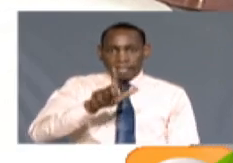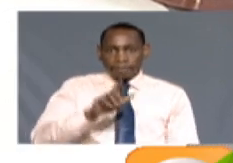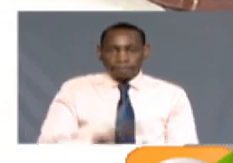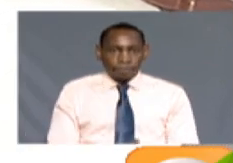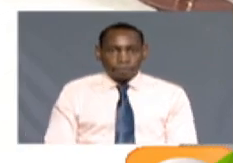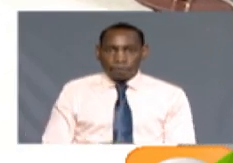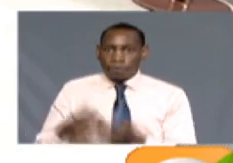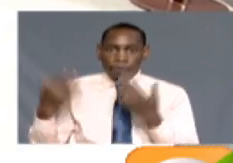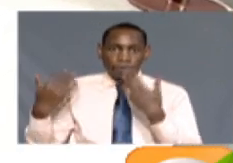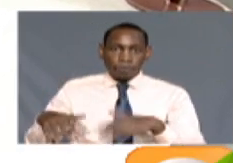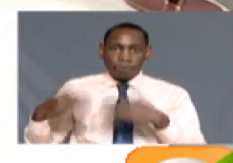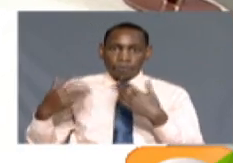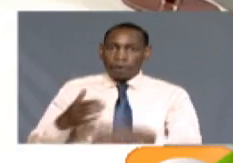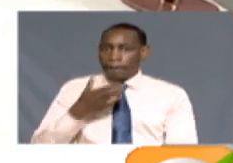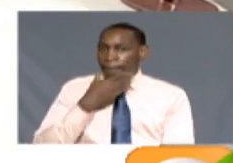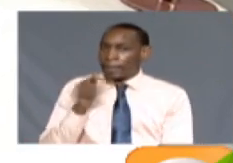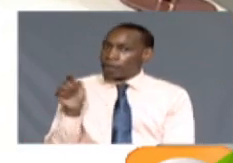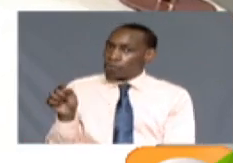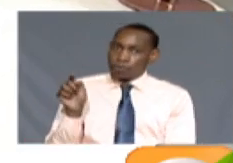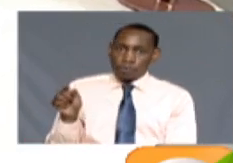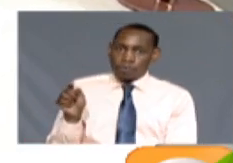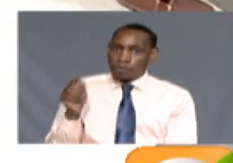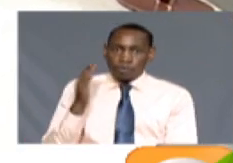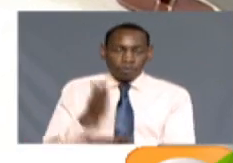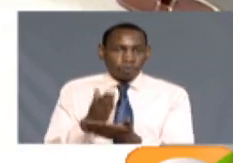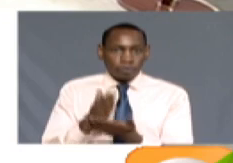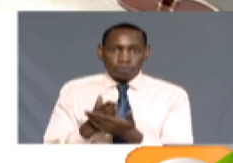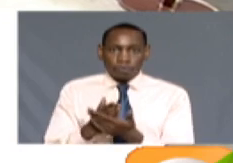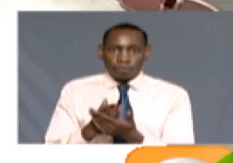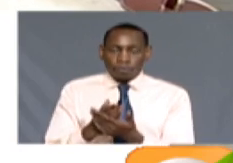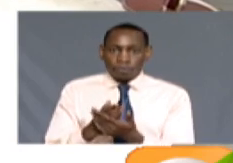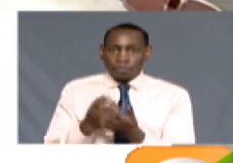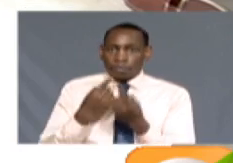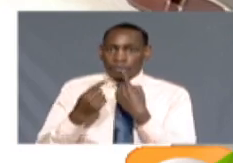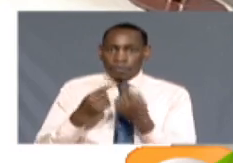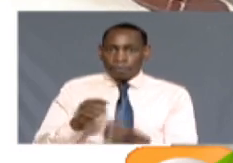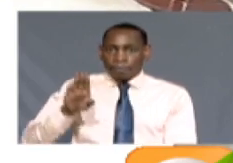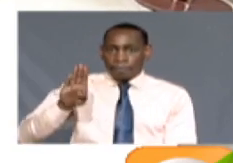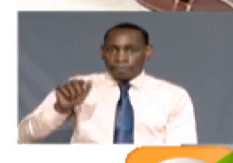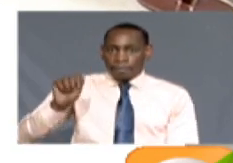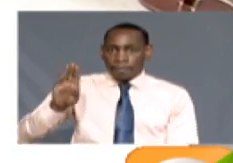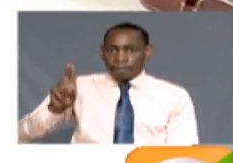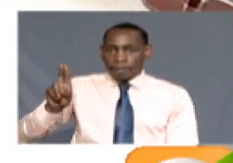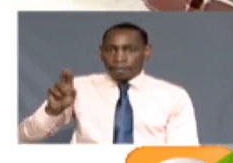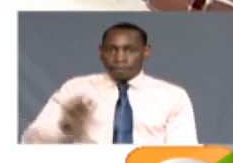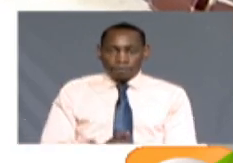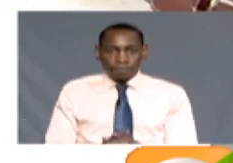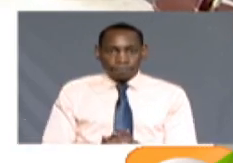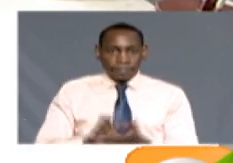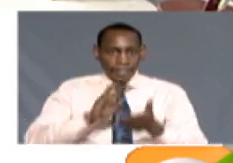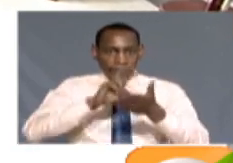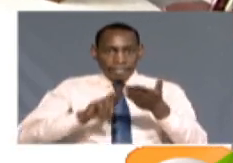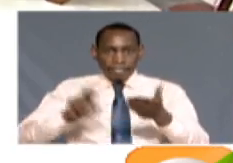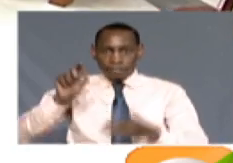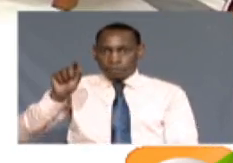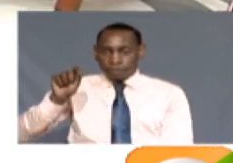My goodness, this man, he's spewing. Bob Wowino. I'll read your tweets,